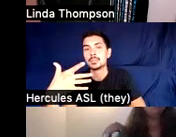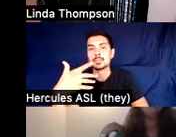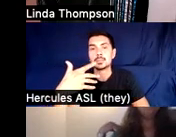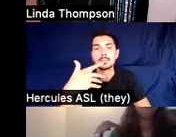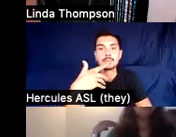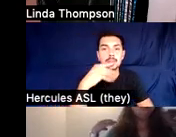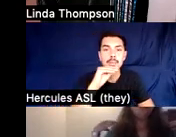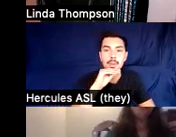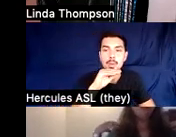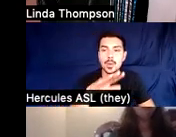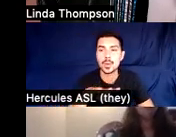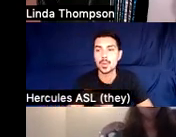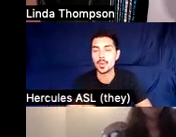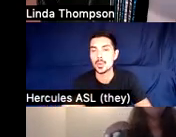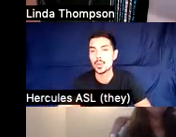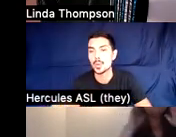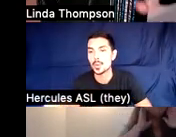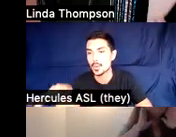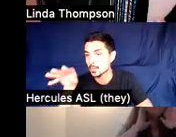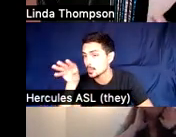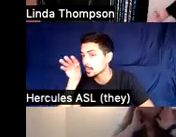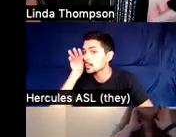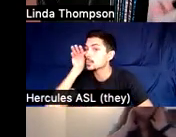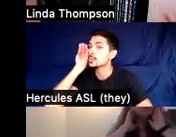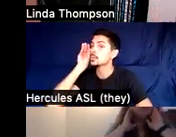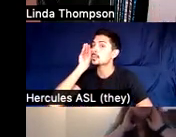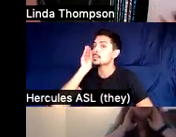Relax your shoulders and your jaw.